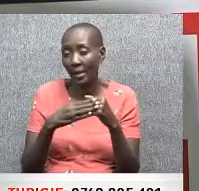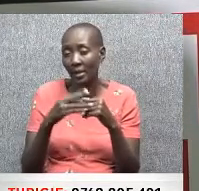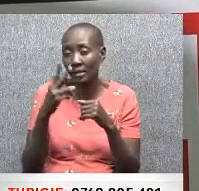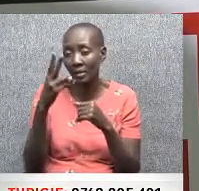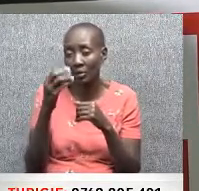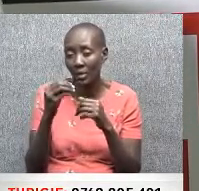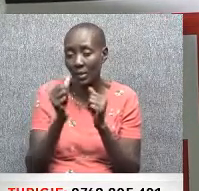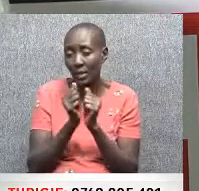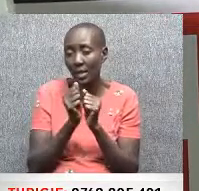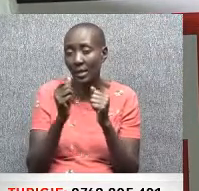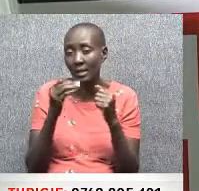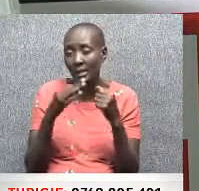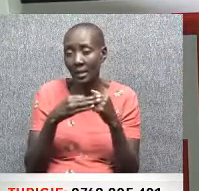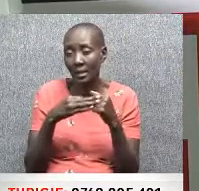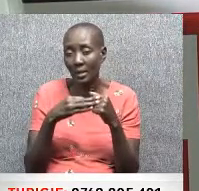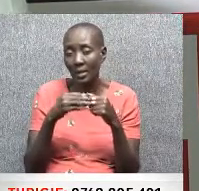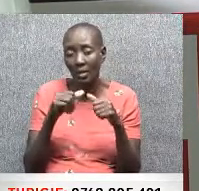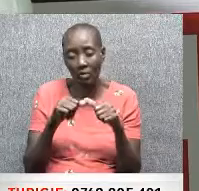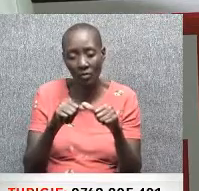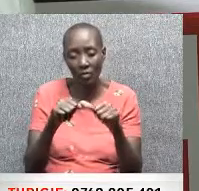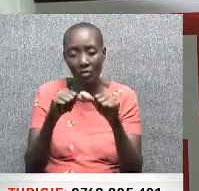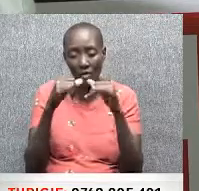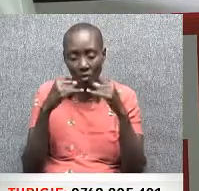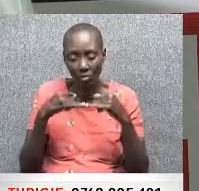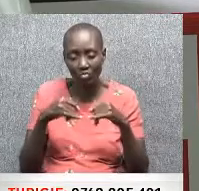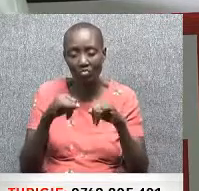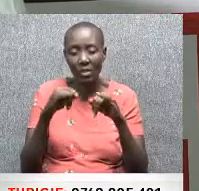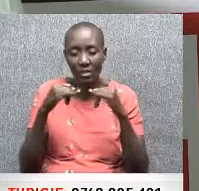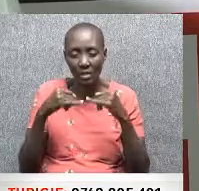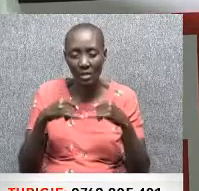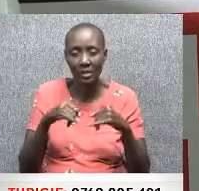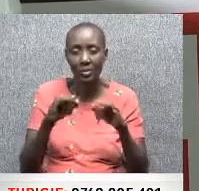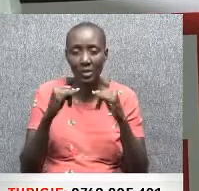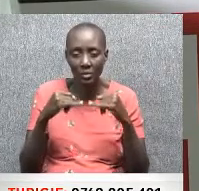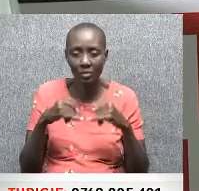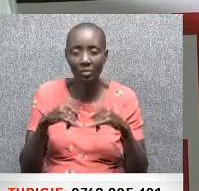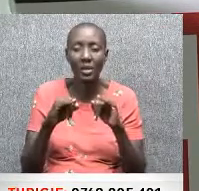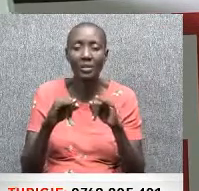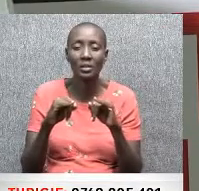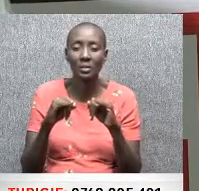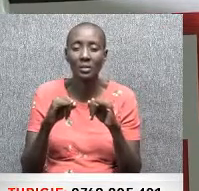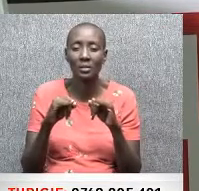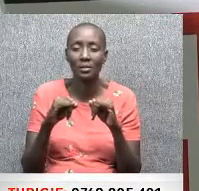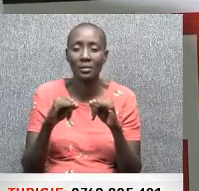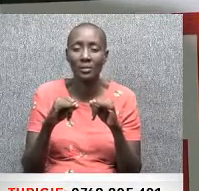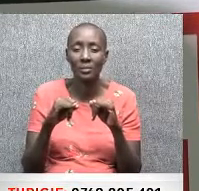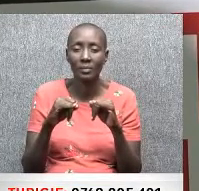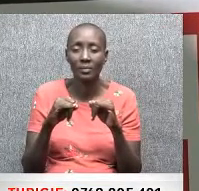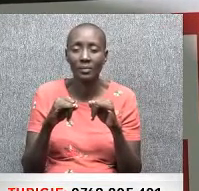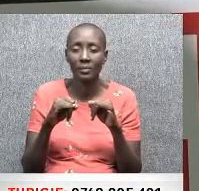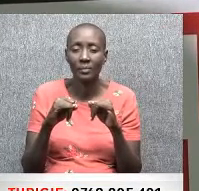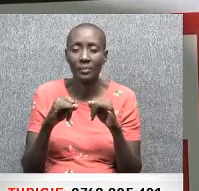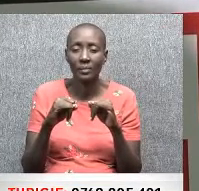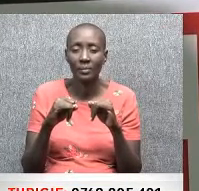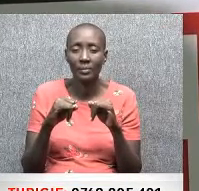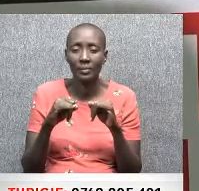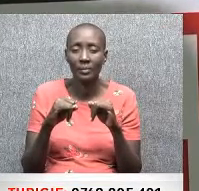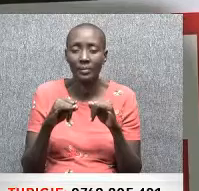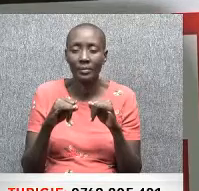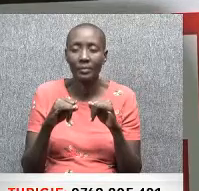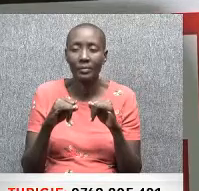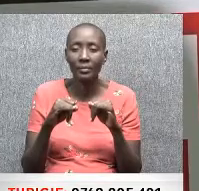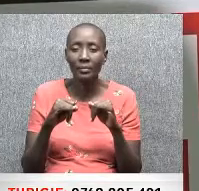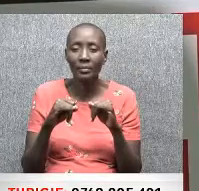August 2018, and we've continuously been testing both the system and the data capture application, so